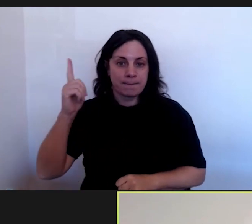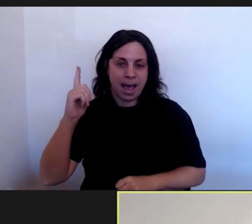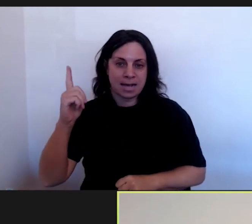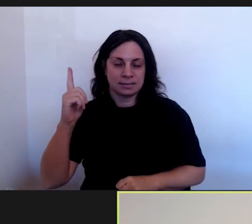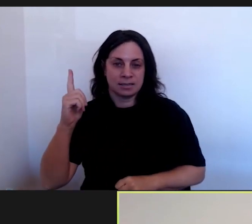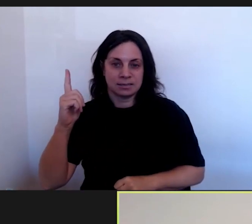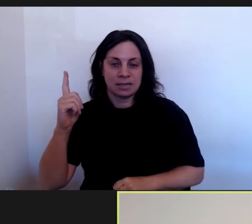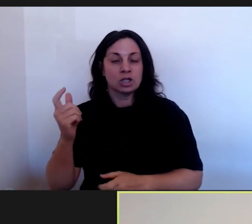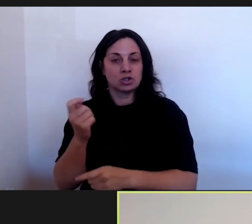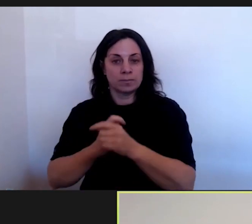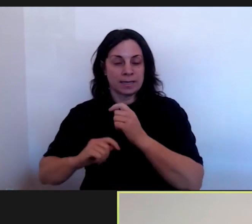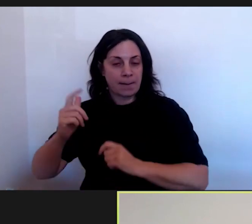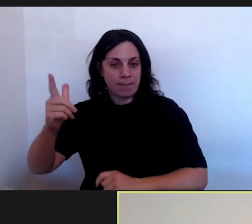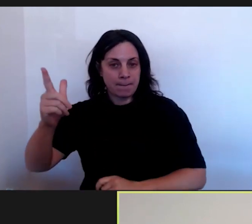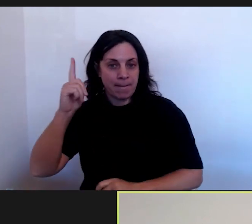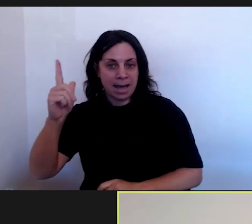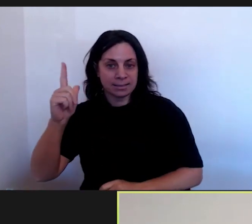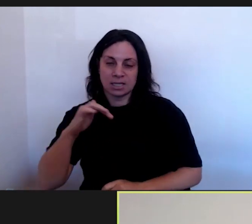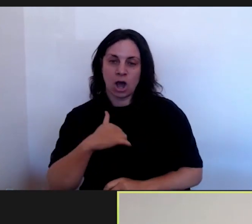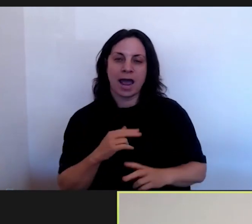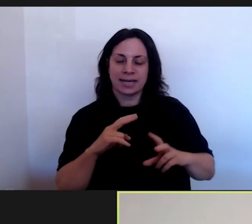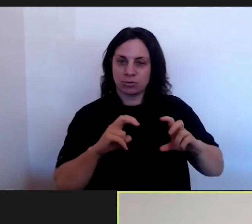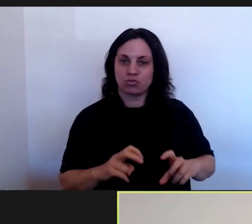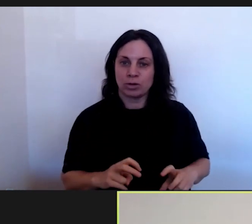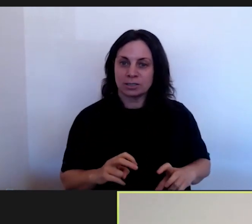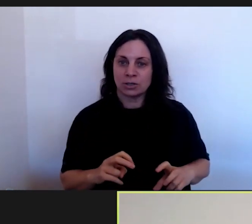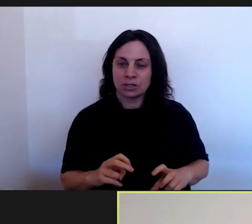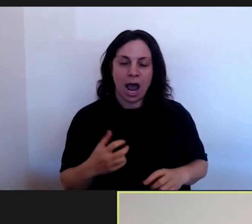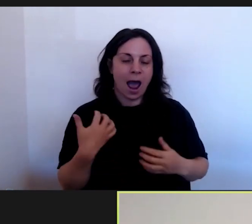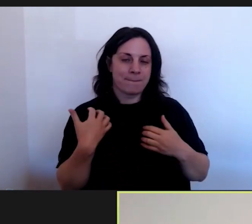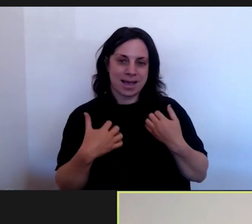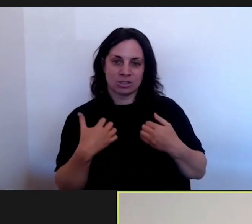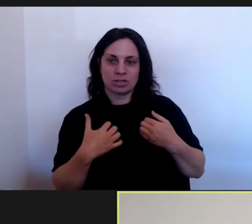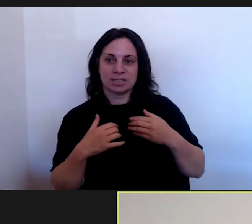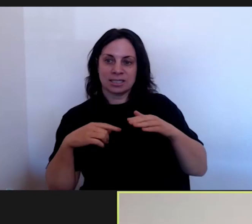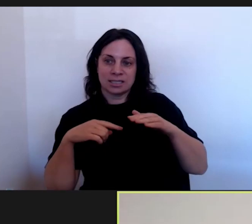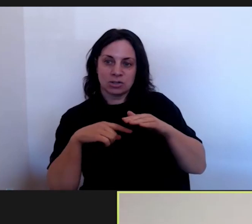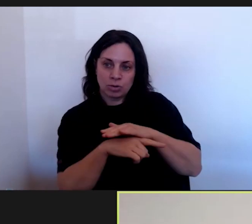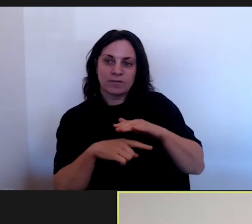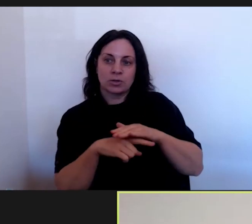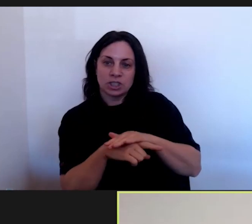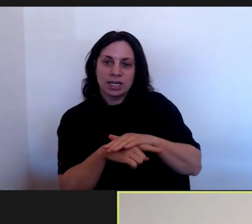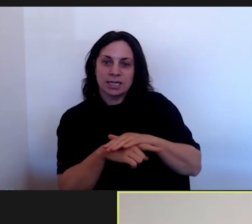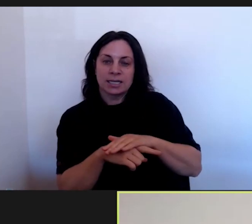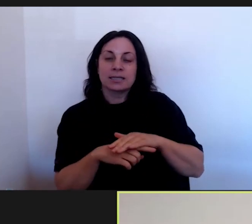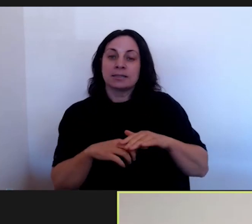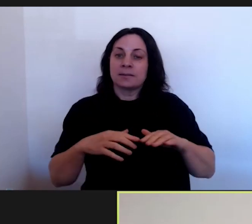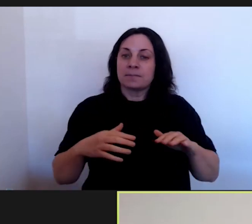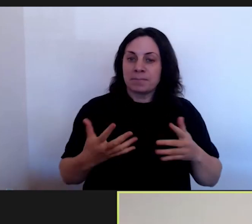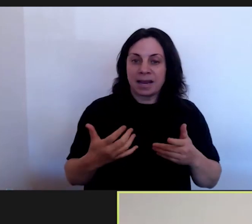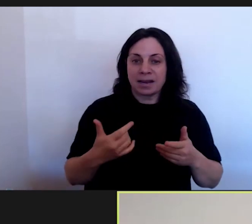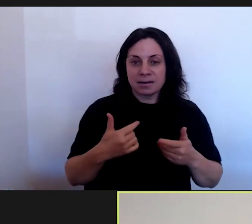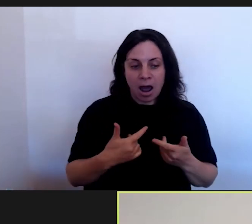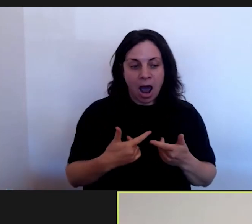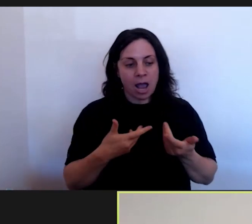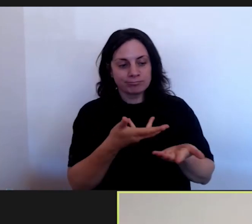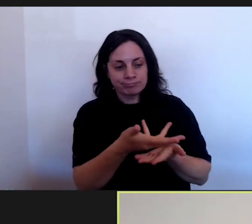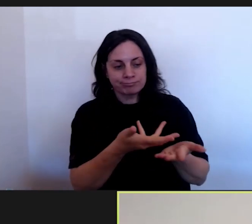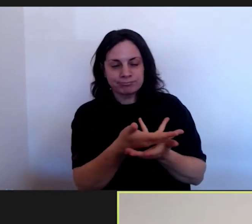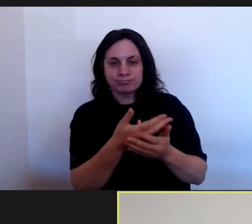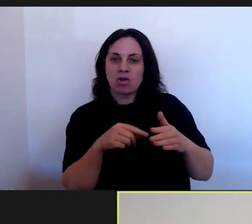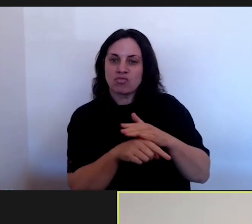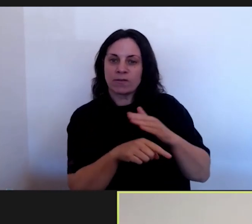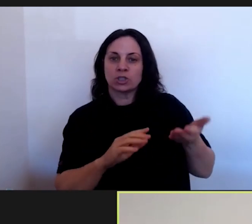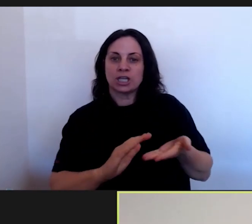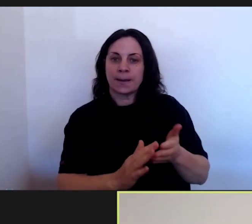get my master's. And because I'm really interested in the refugee space, I did research with refugee communities. But what's important is actually going in and